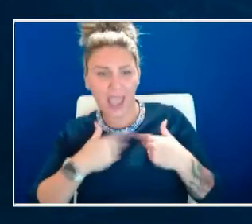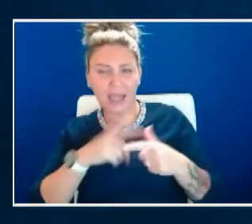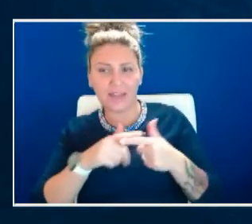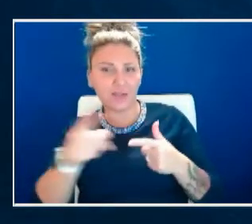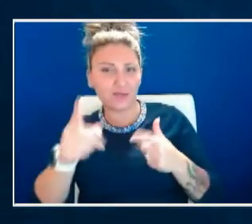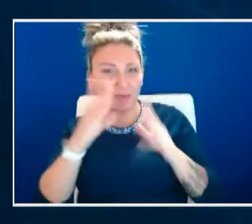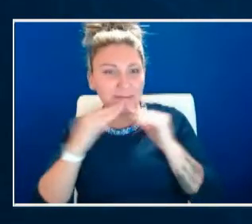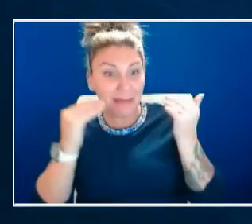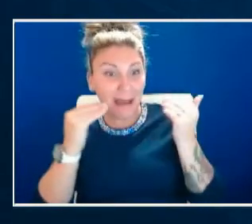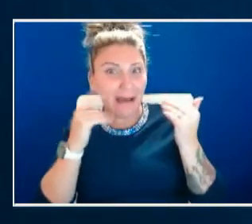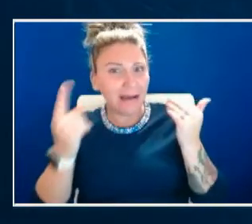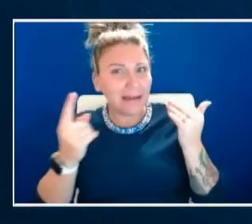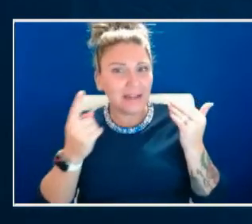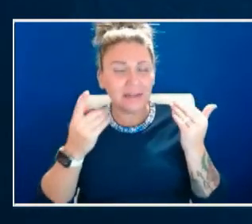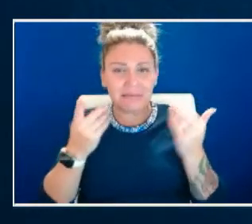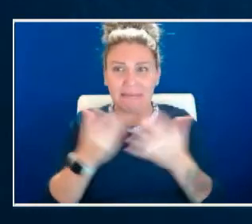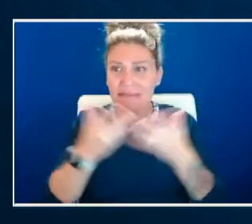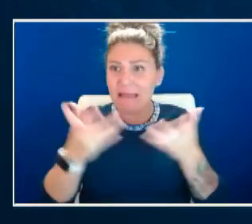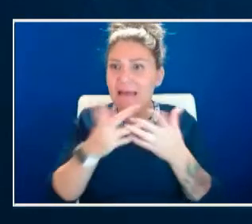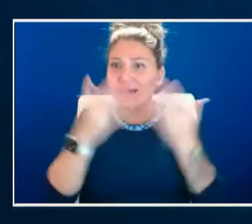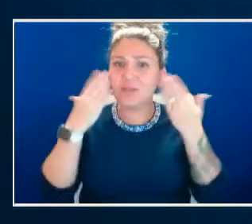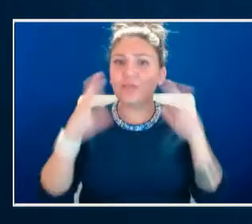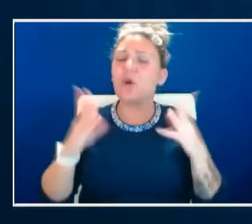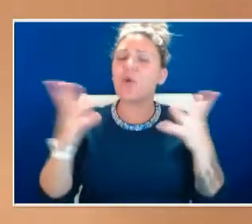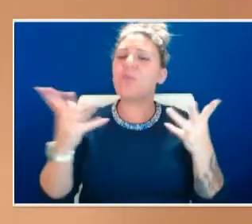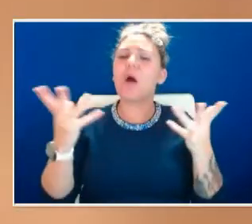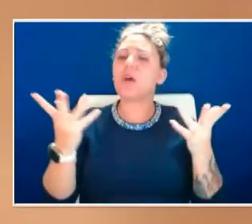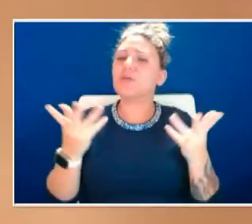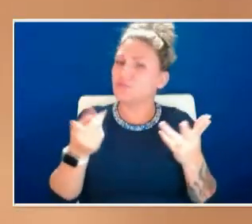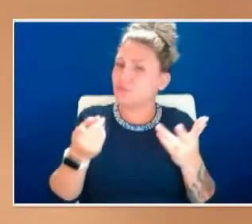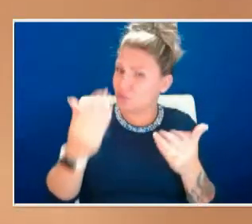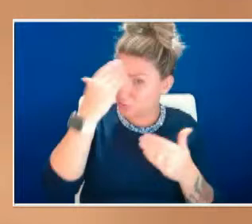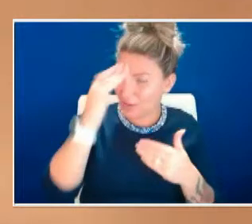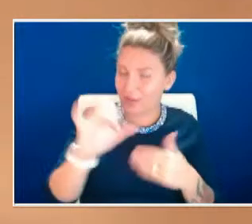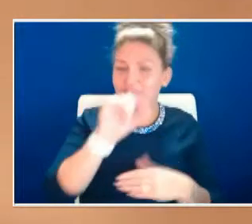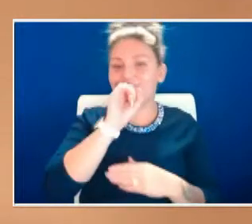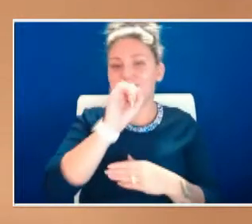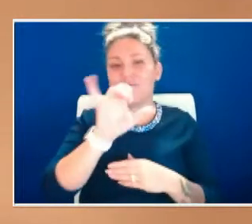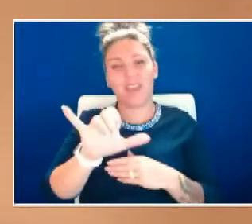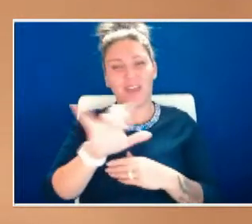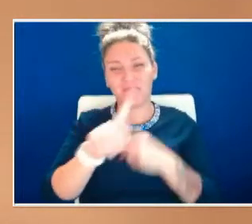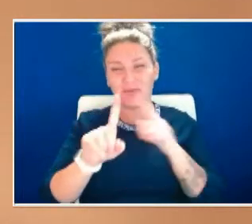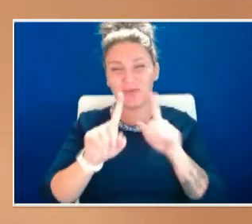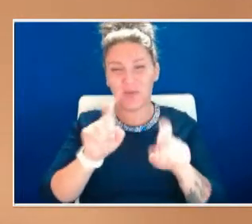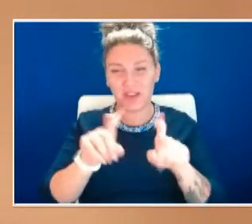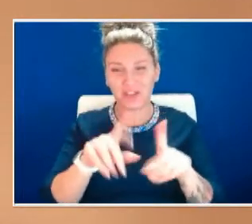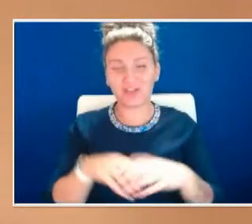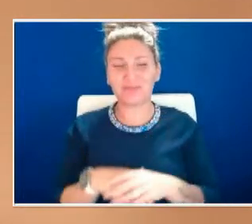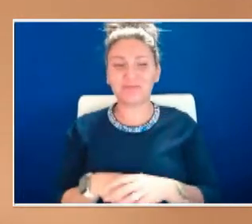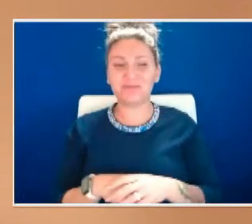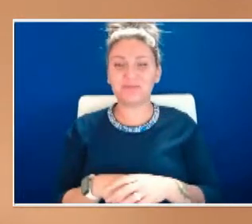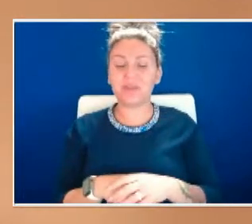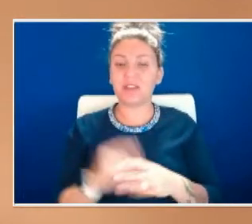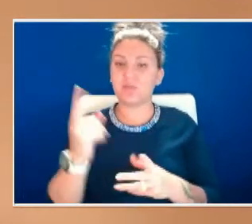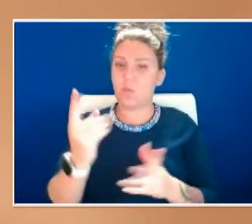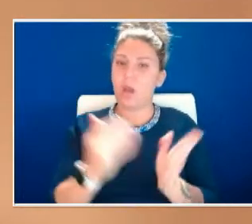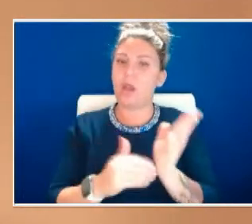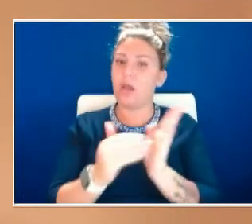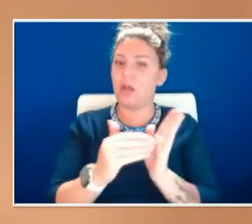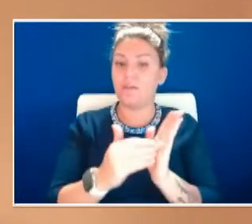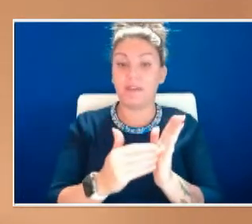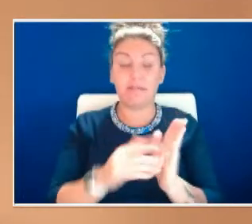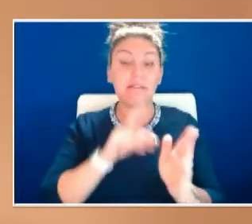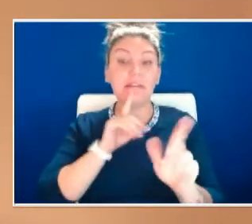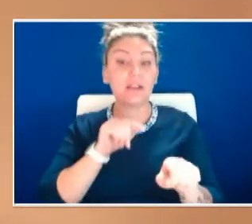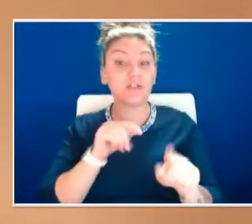there's a lot we still don't know, but what do we know about that? So I love that question. It's one actually I get frequently, and the answer is